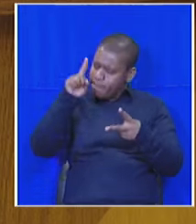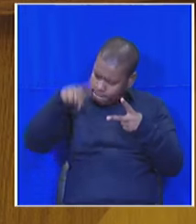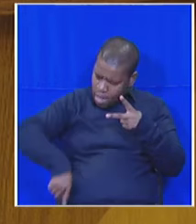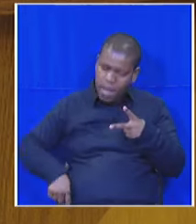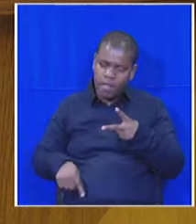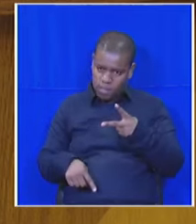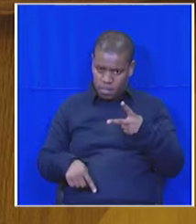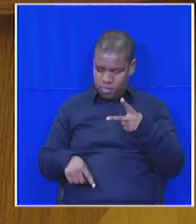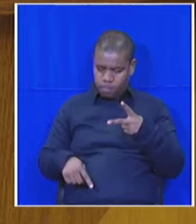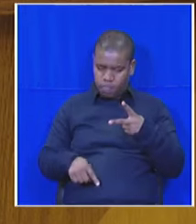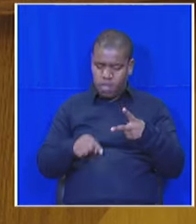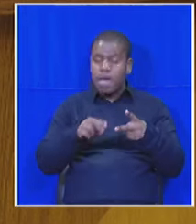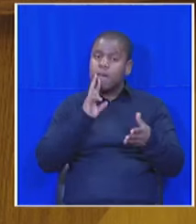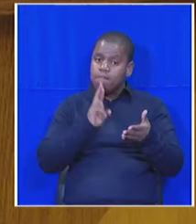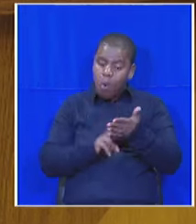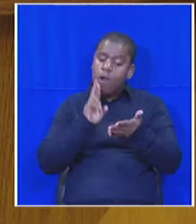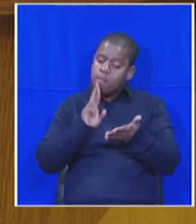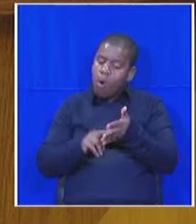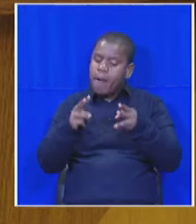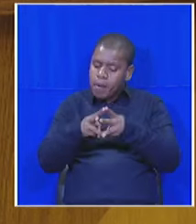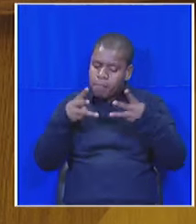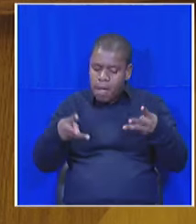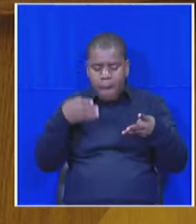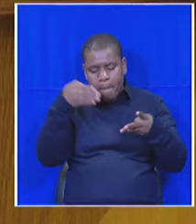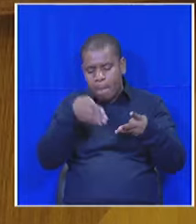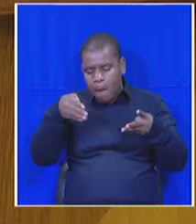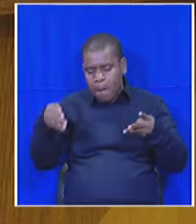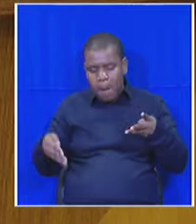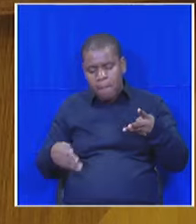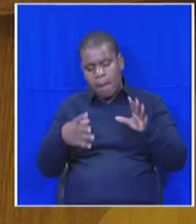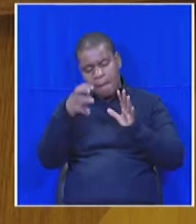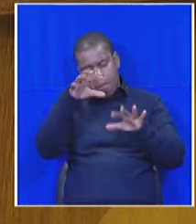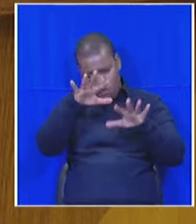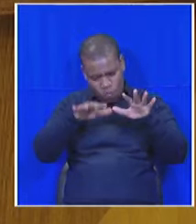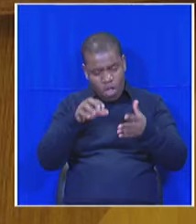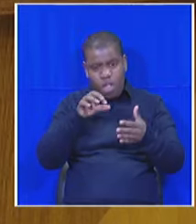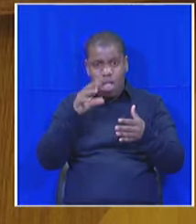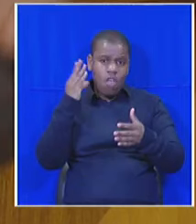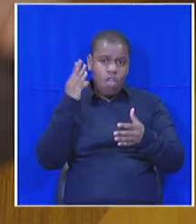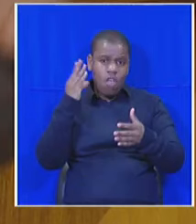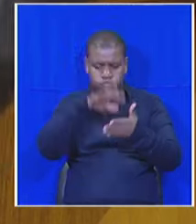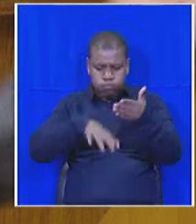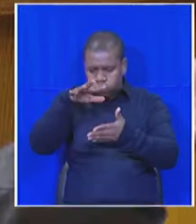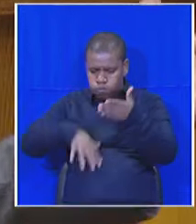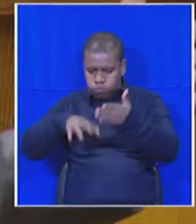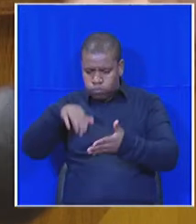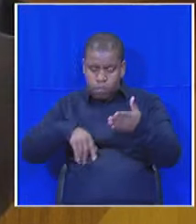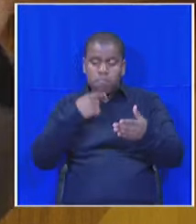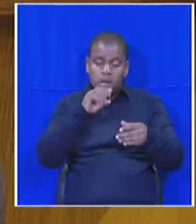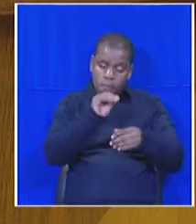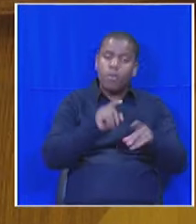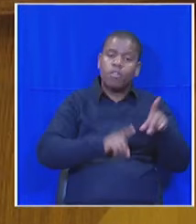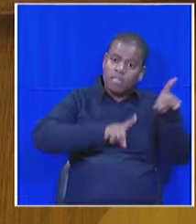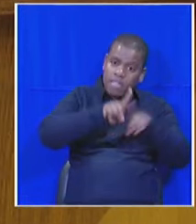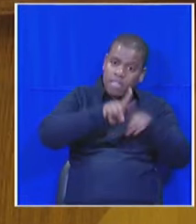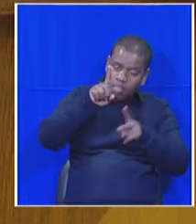a balance on reporting in the country so that people are aware that there's success and there's challenges. And I